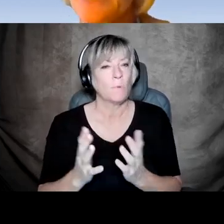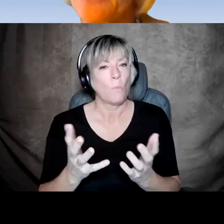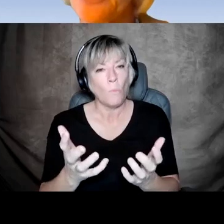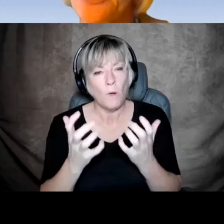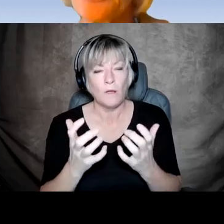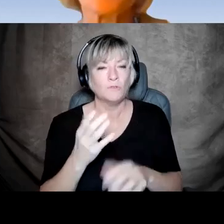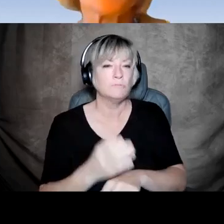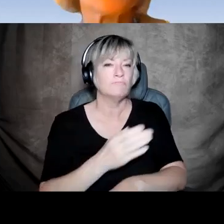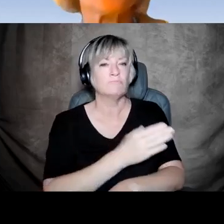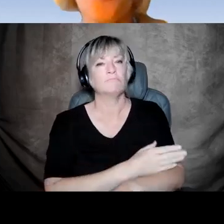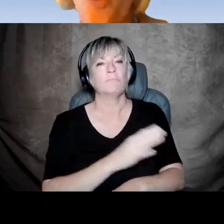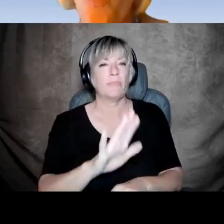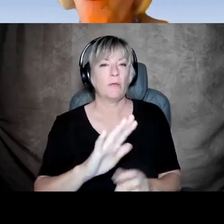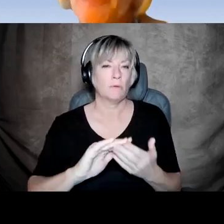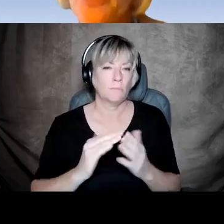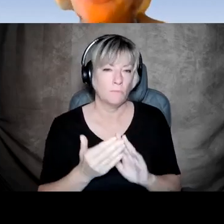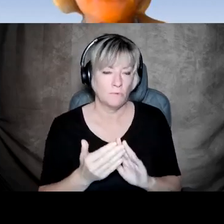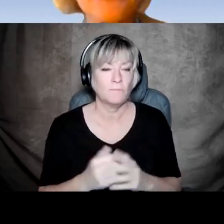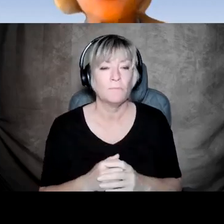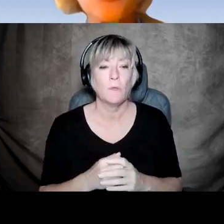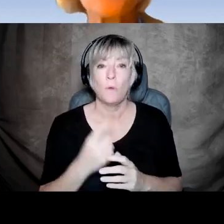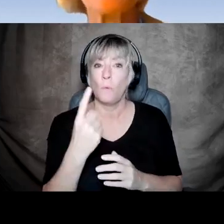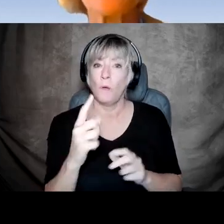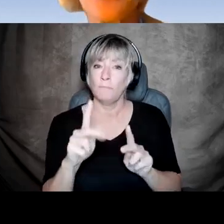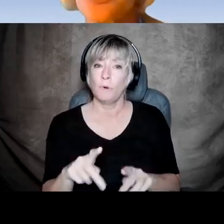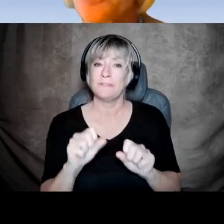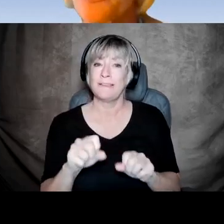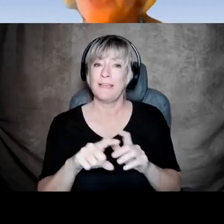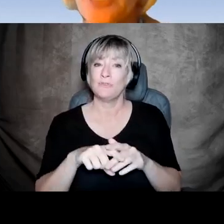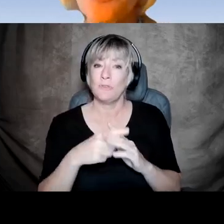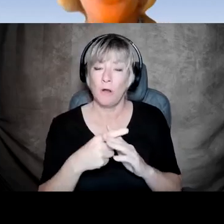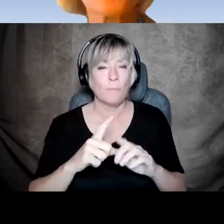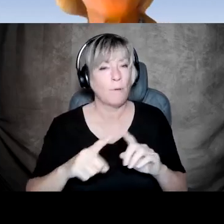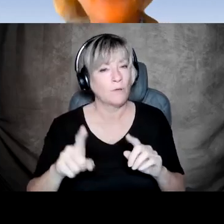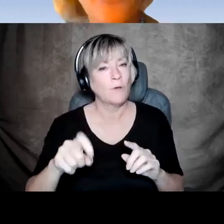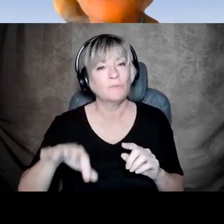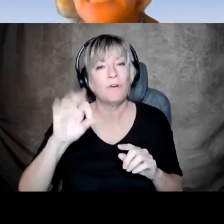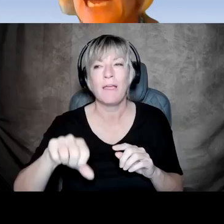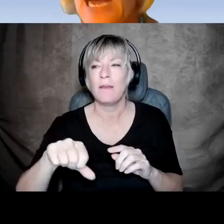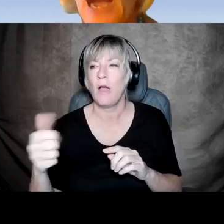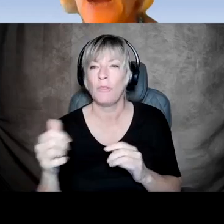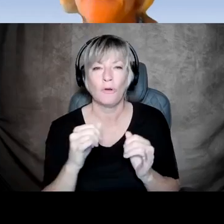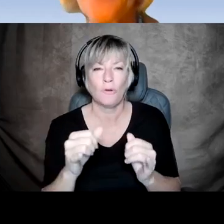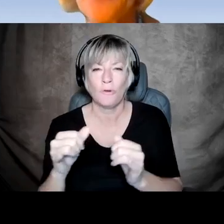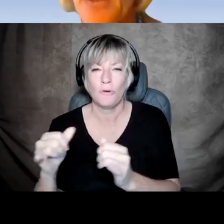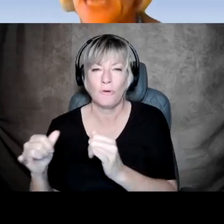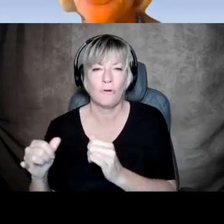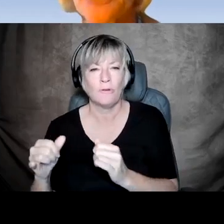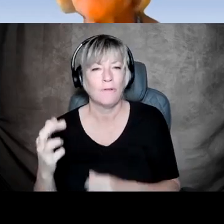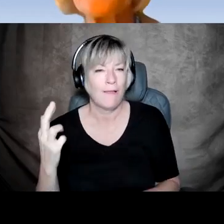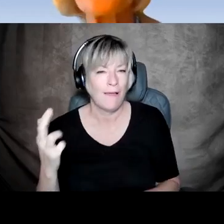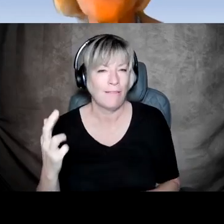difference in their community. So one person can get started, but find your other allies that